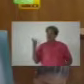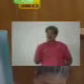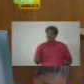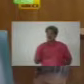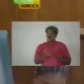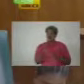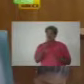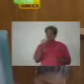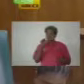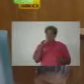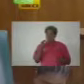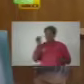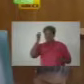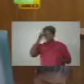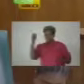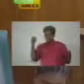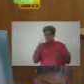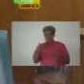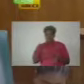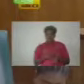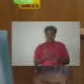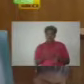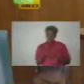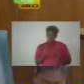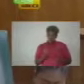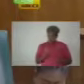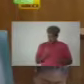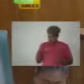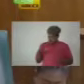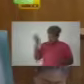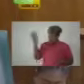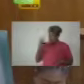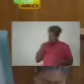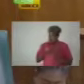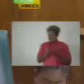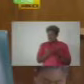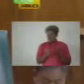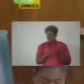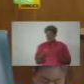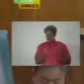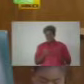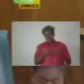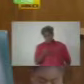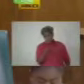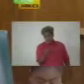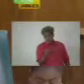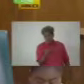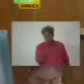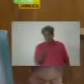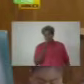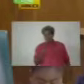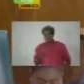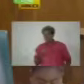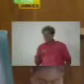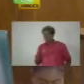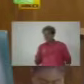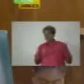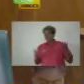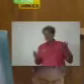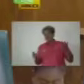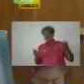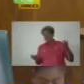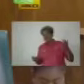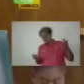the Senate, in the government. That when you went to the drafts person, you were not secondary, you were tertiary.